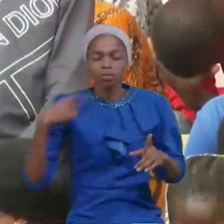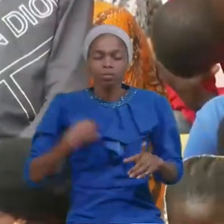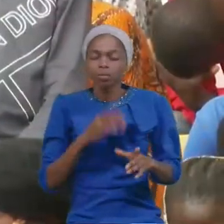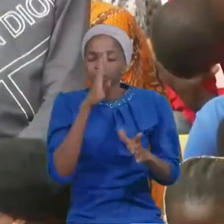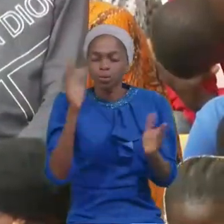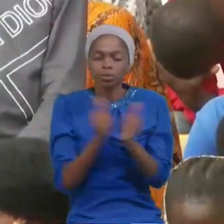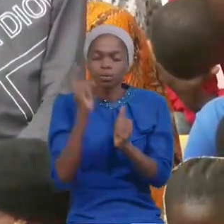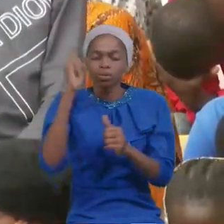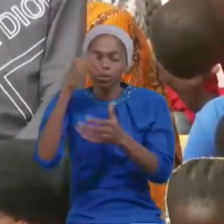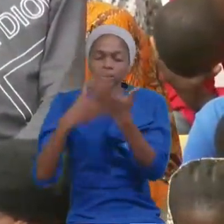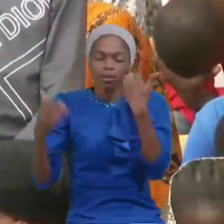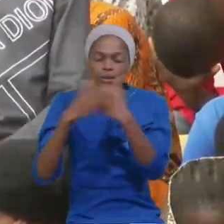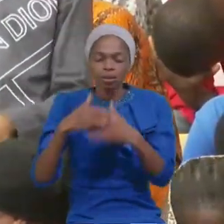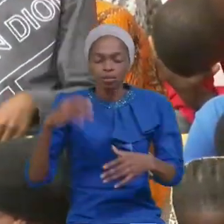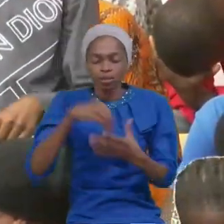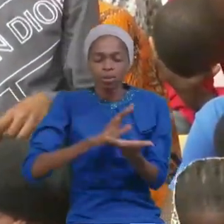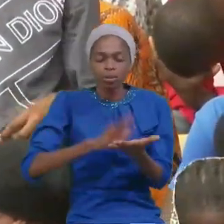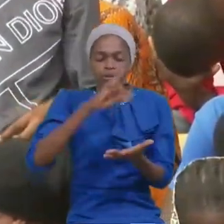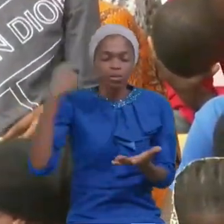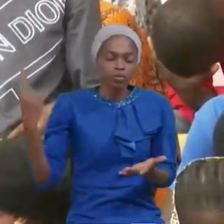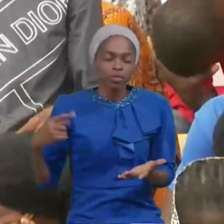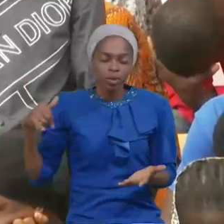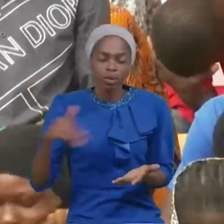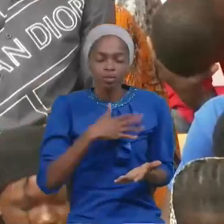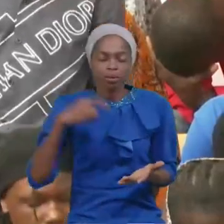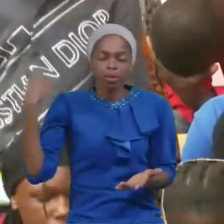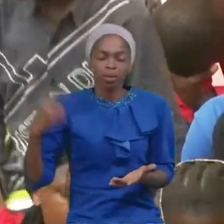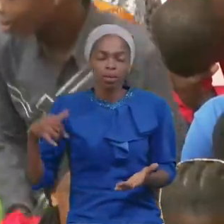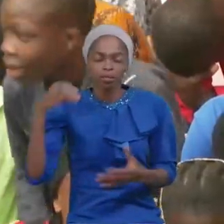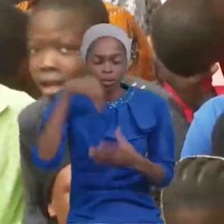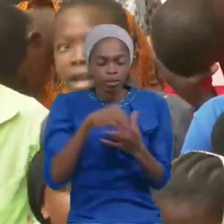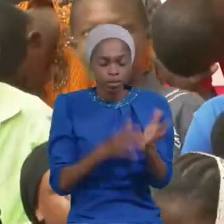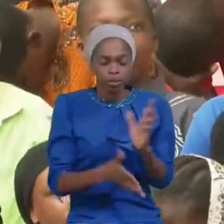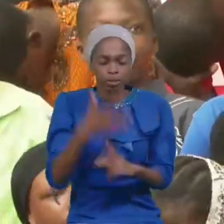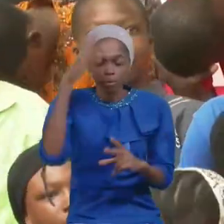name. Amen. God bless every one of you.